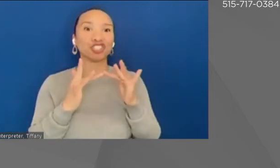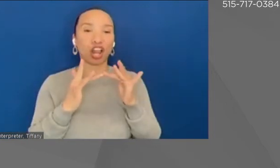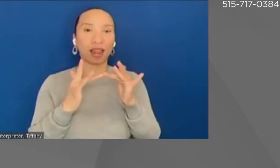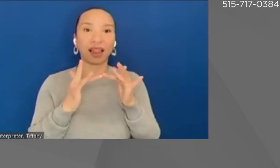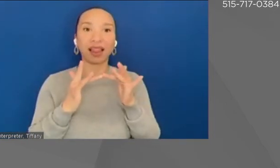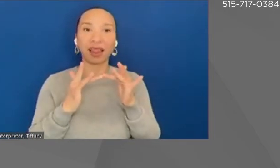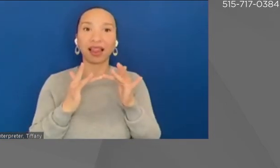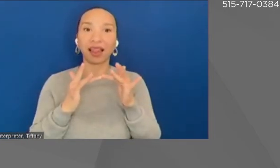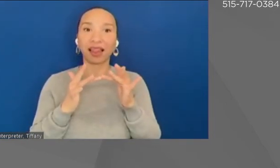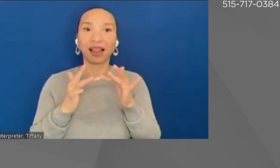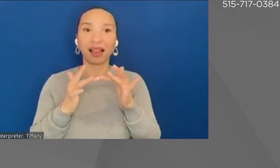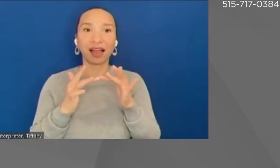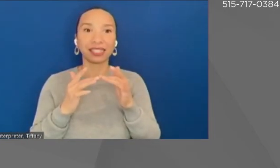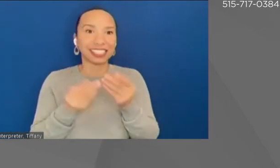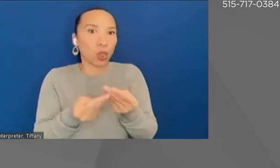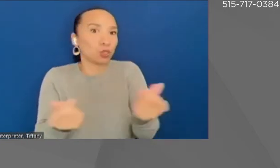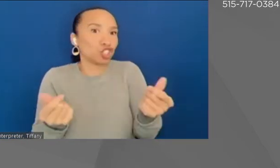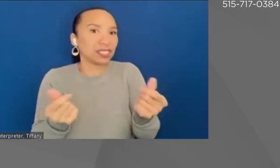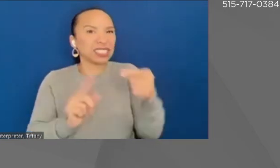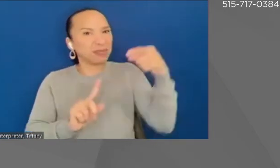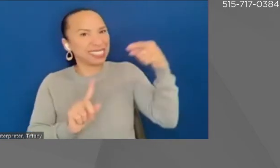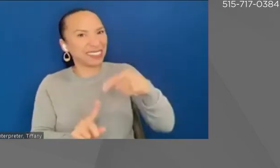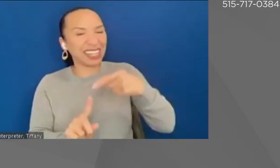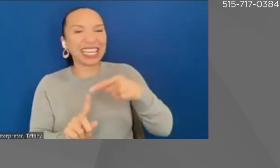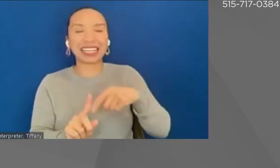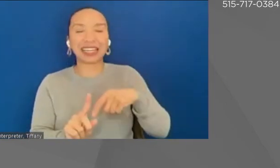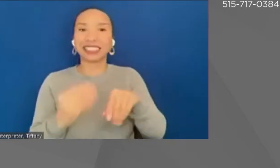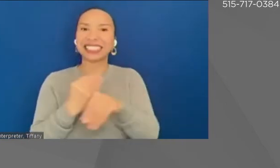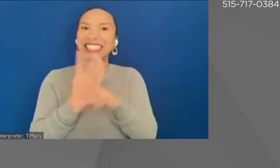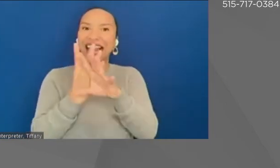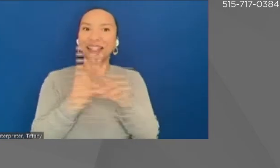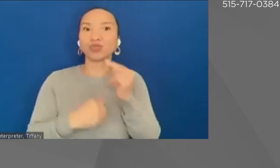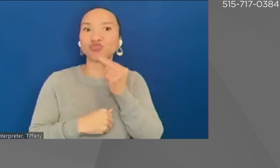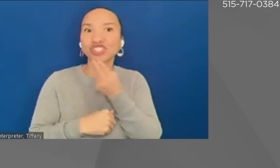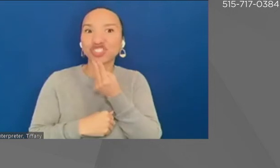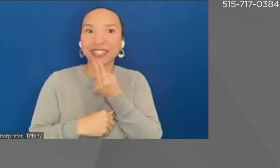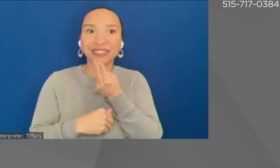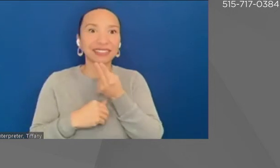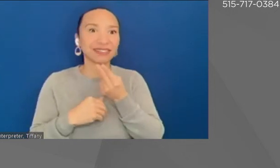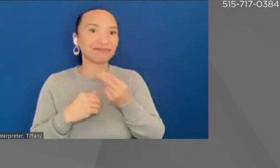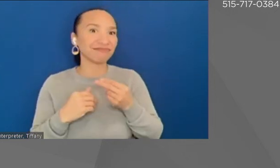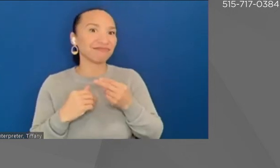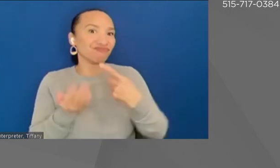provided, particularly telenutrition visits with the dietitian. When you're able to